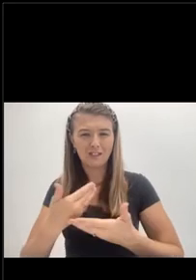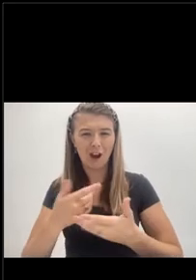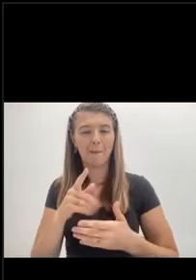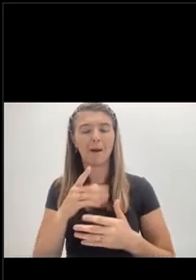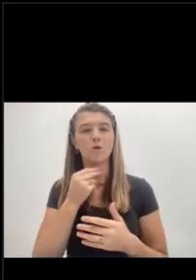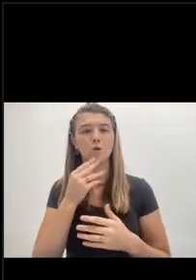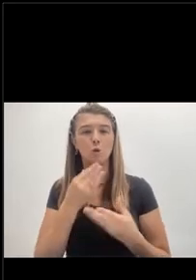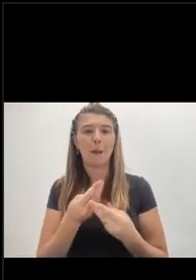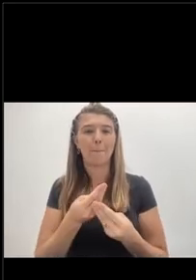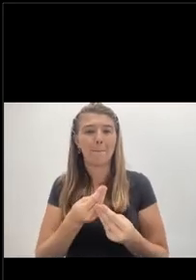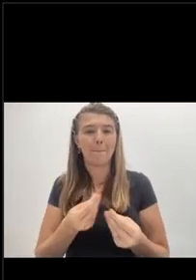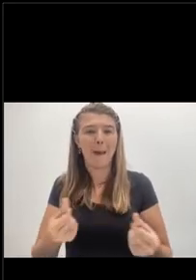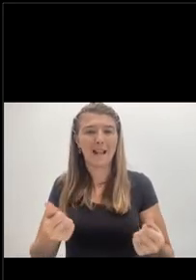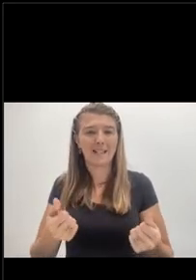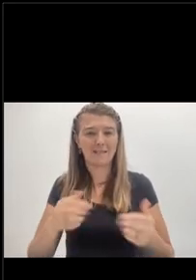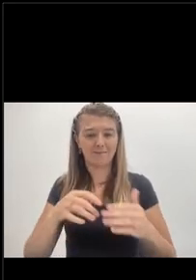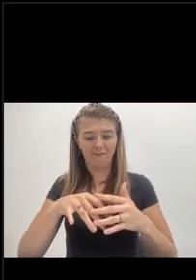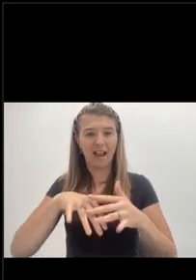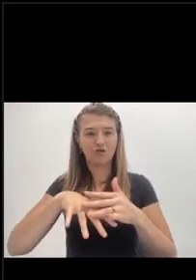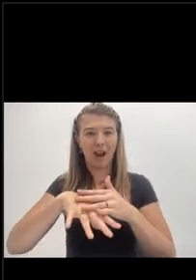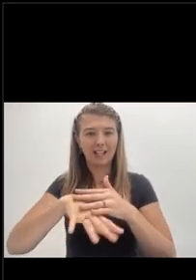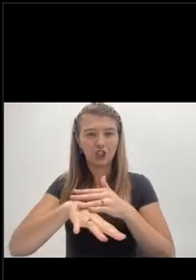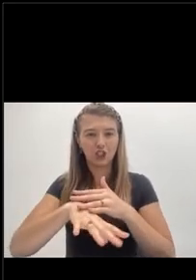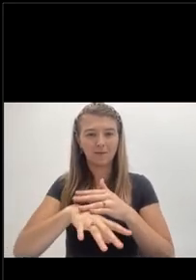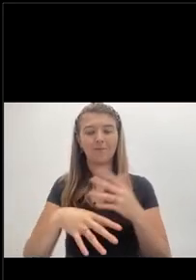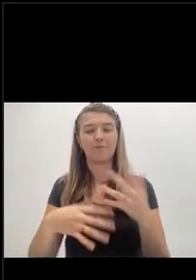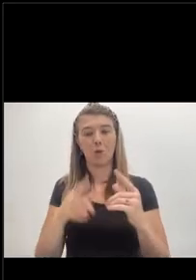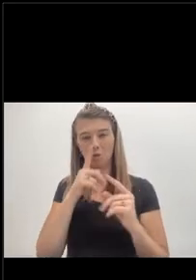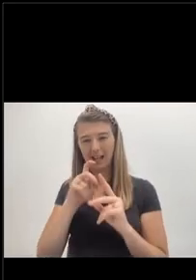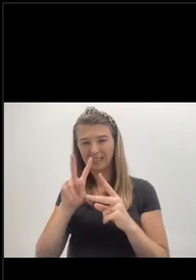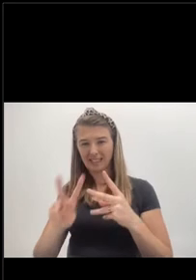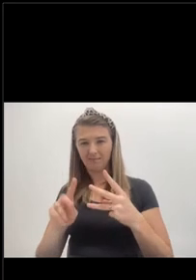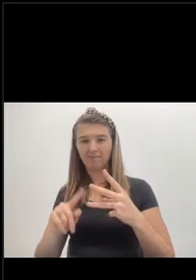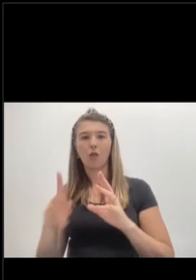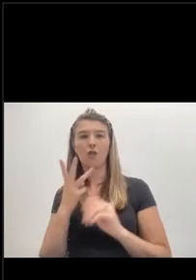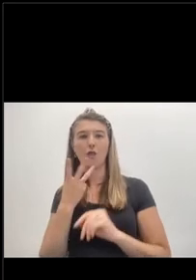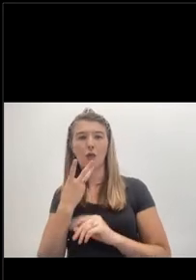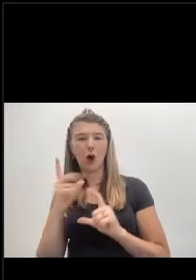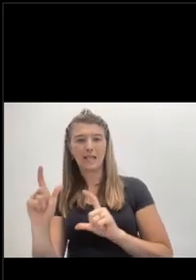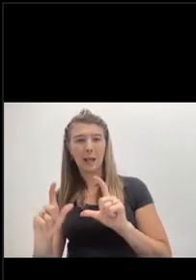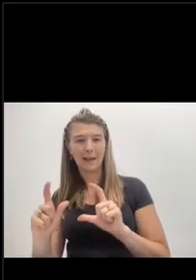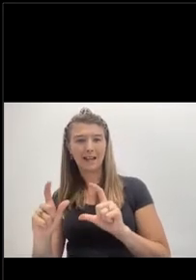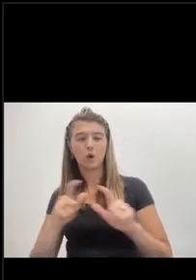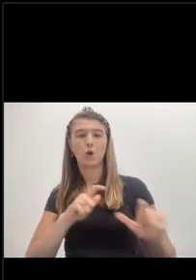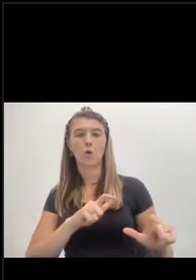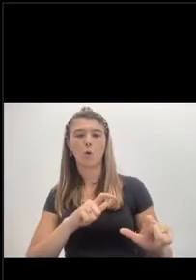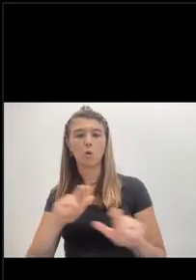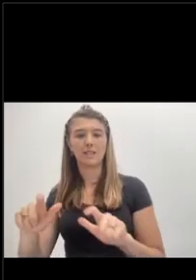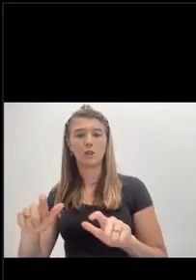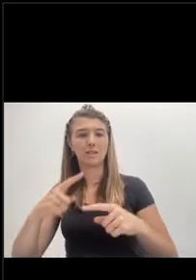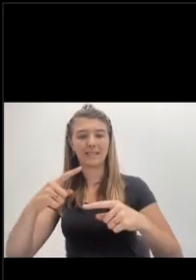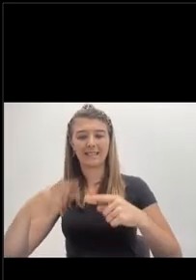filtration in our extrusion processes. And the image there is of a continuous disc filter, which is always rotating. It's